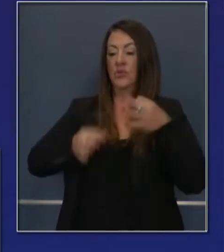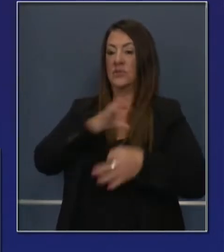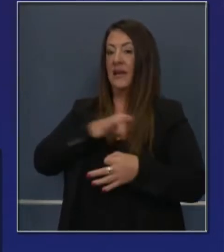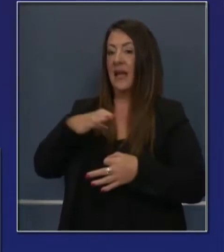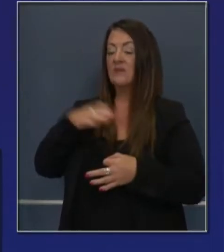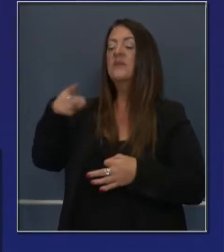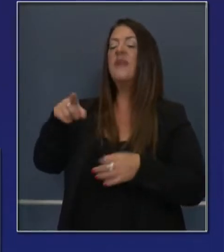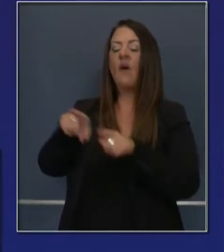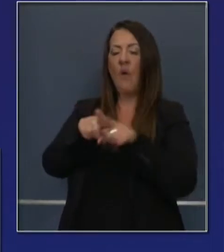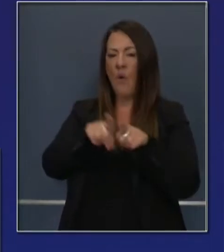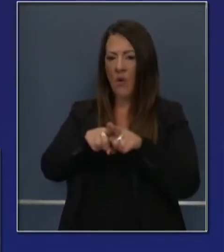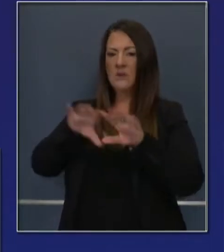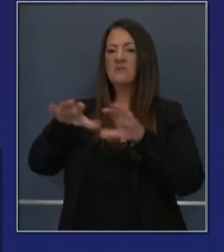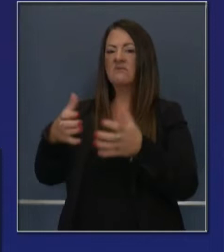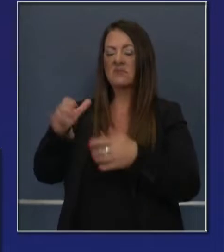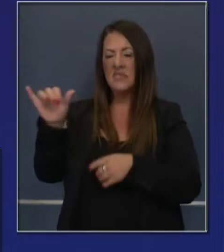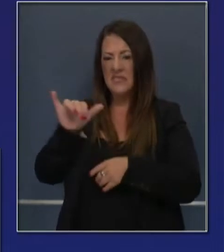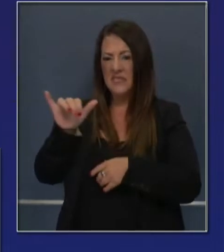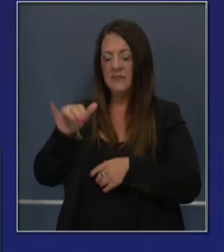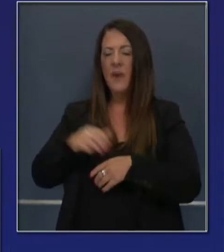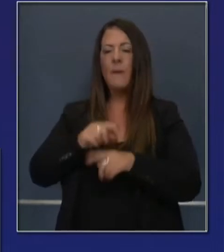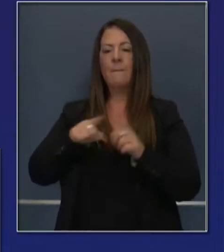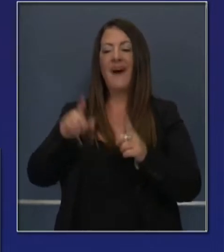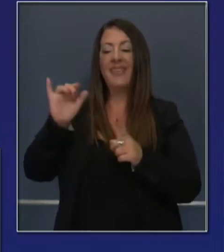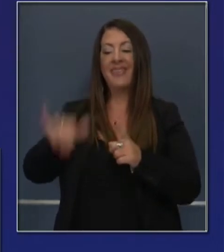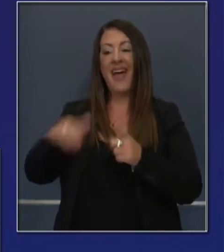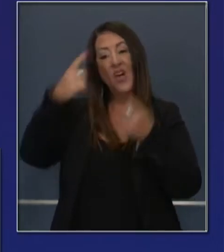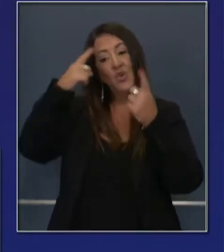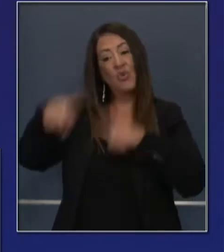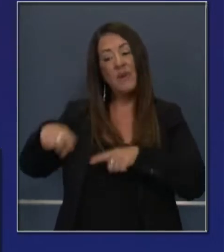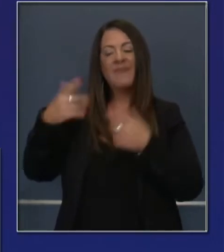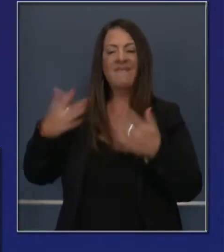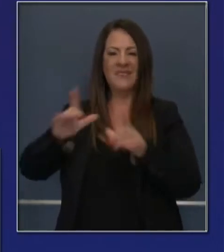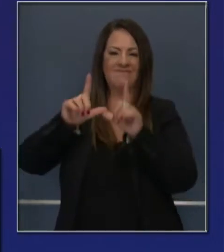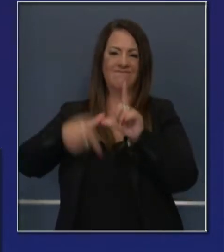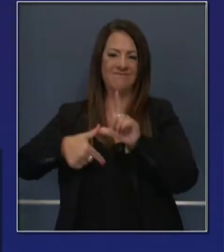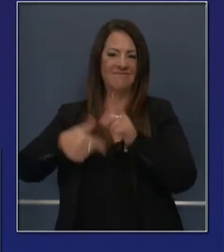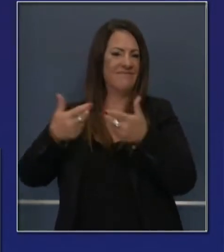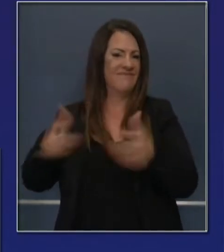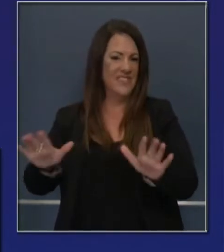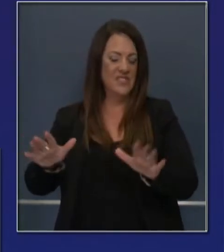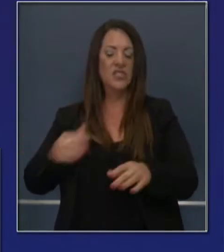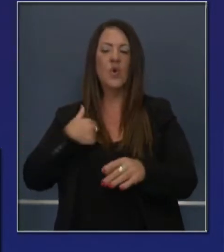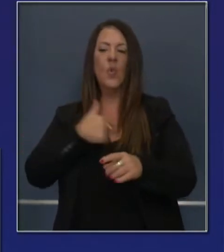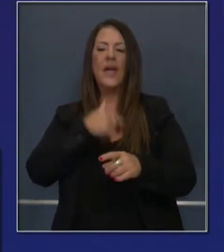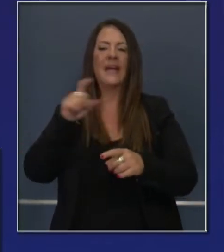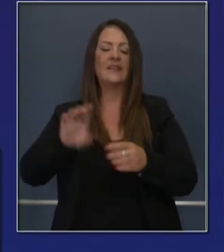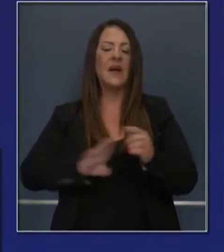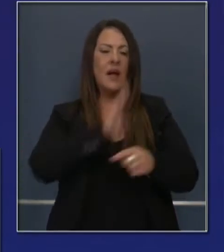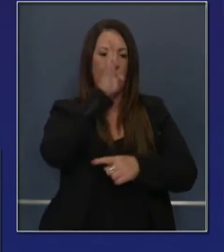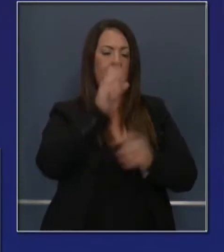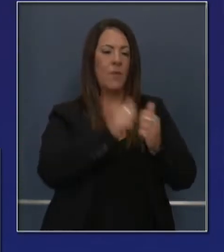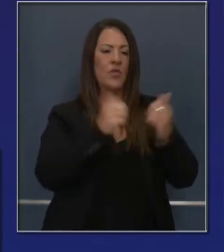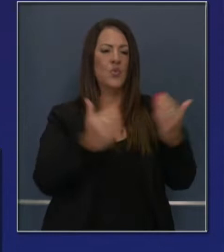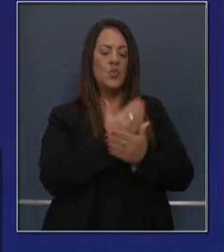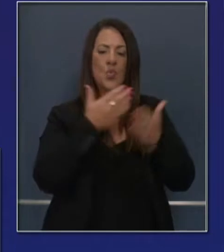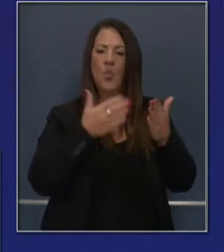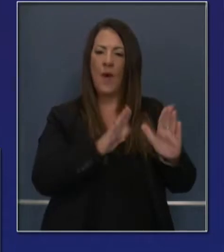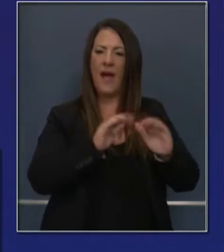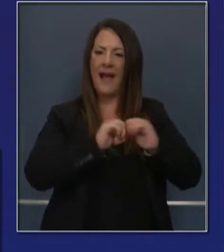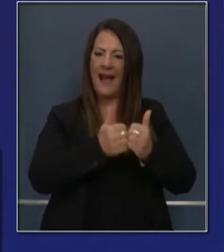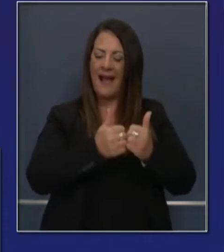same, but those all expired. And so we needed to work in a more inspired way to come together